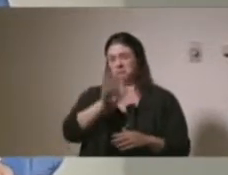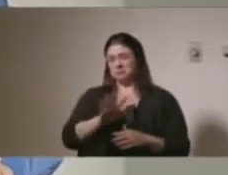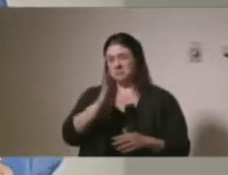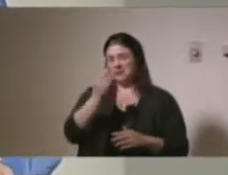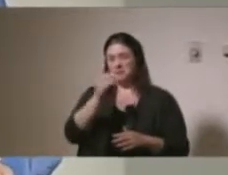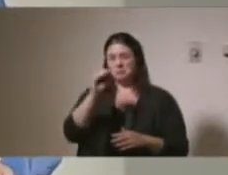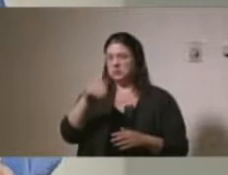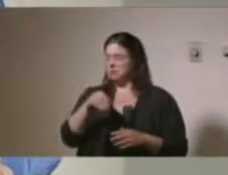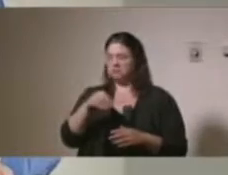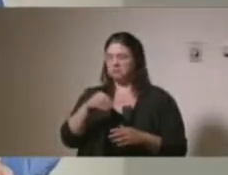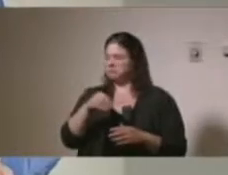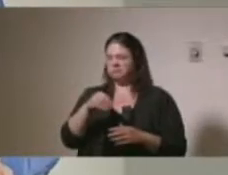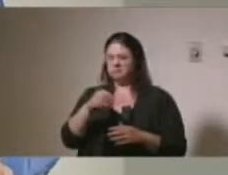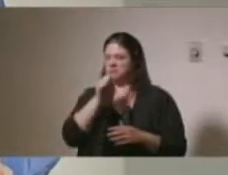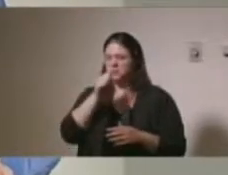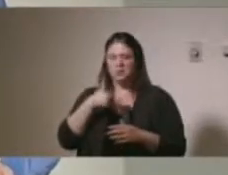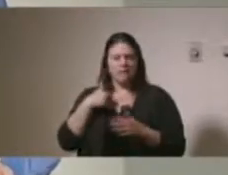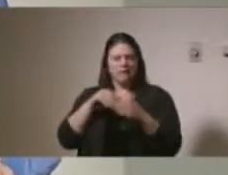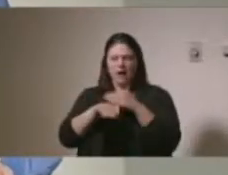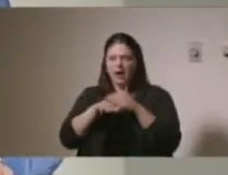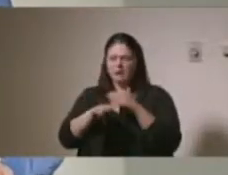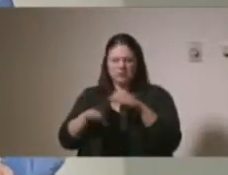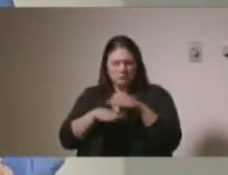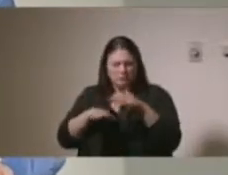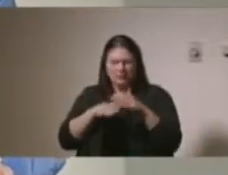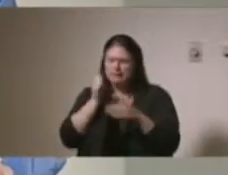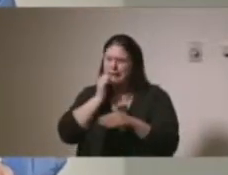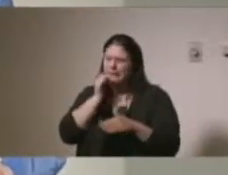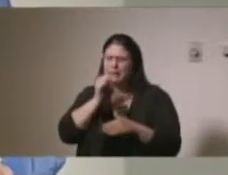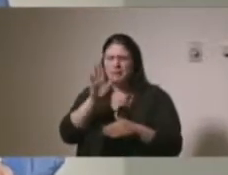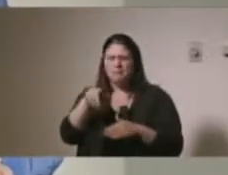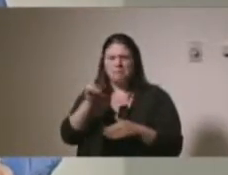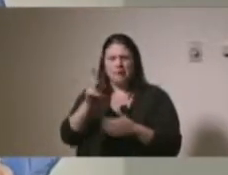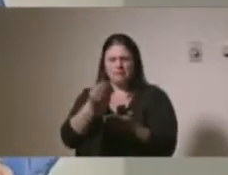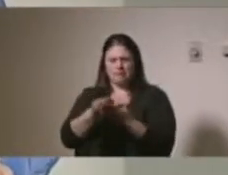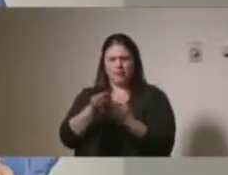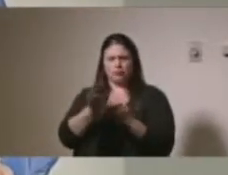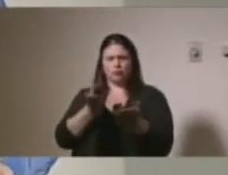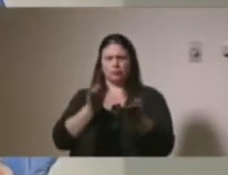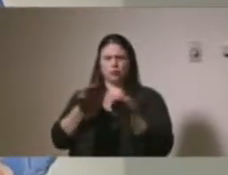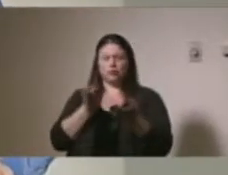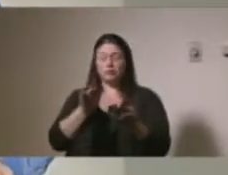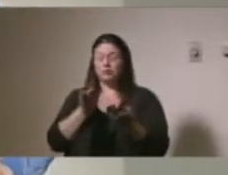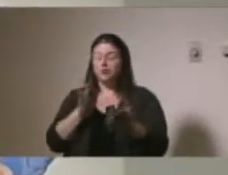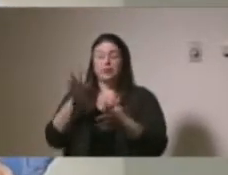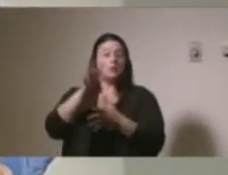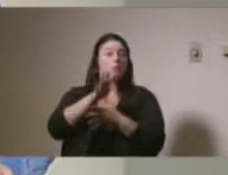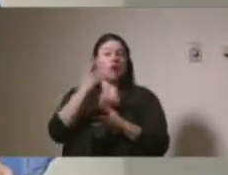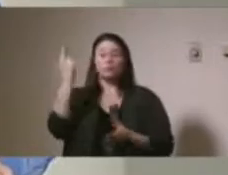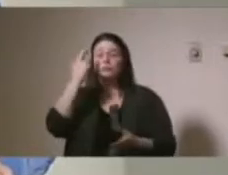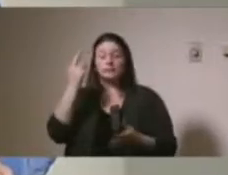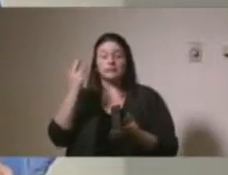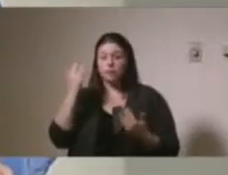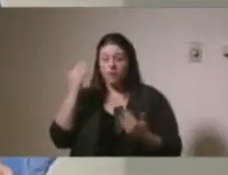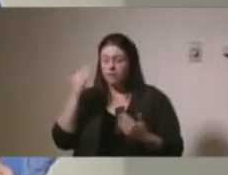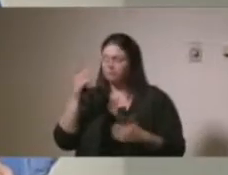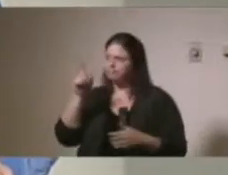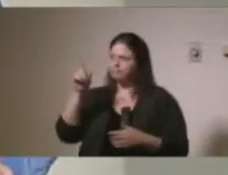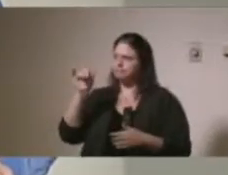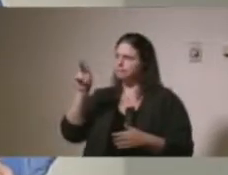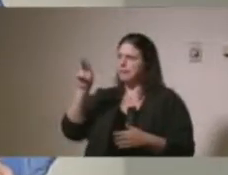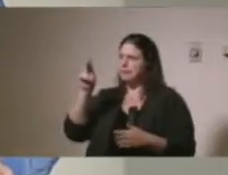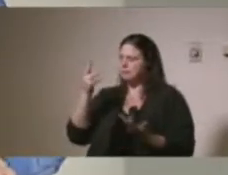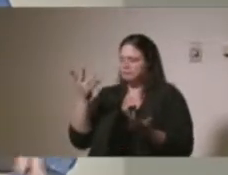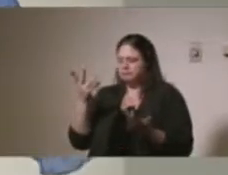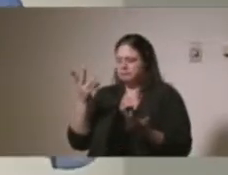basic financial services in our country. And part of that reason is, the number one reason is the banks simply aren't